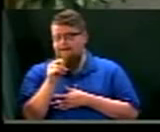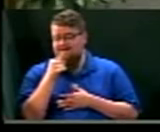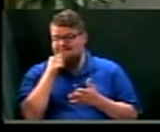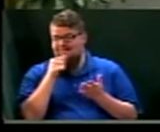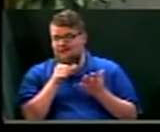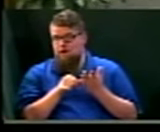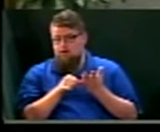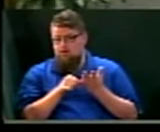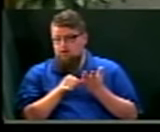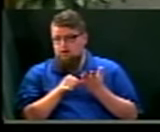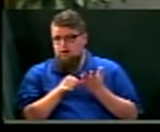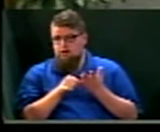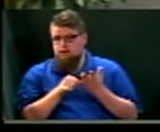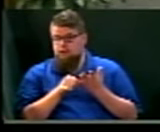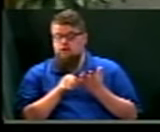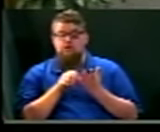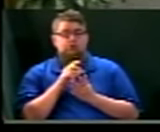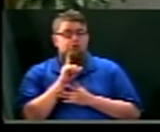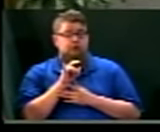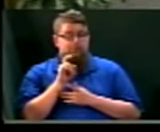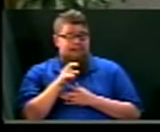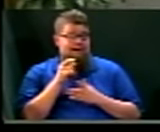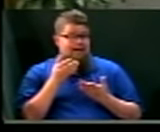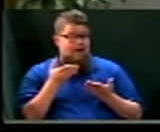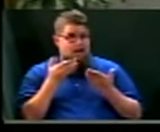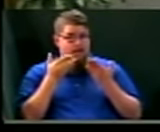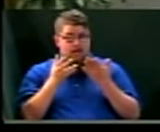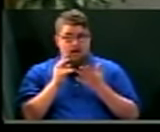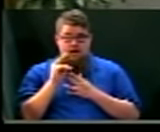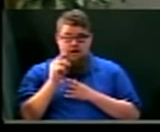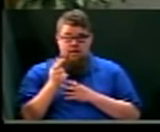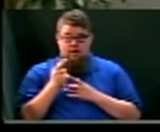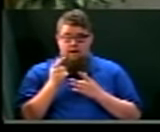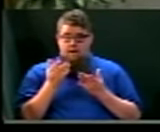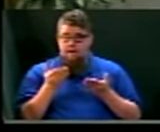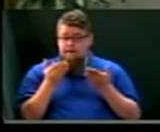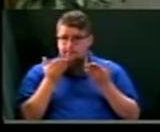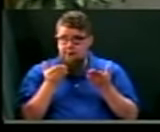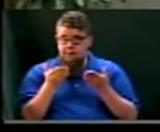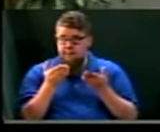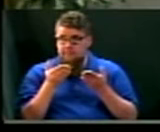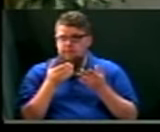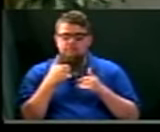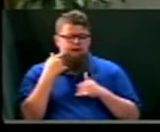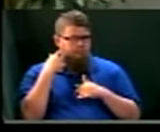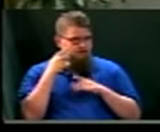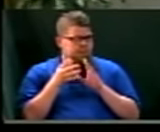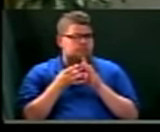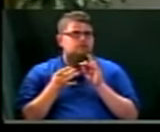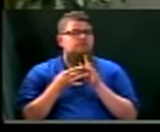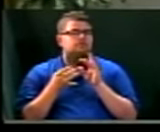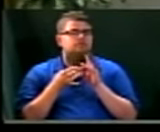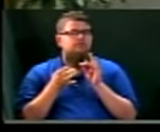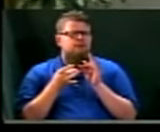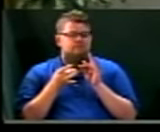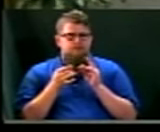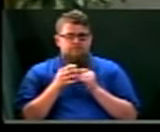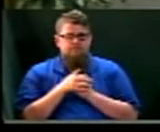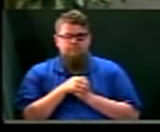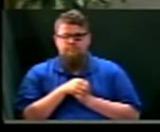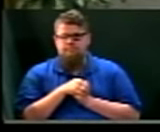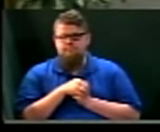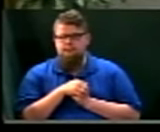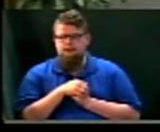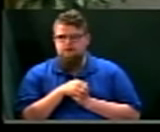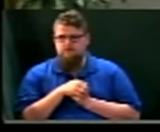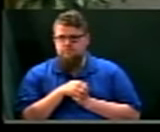another motion, or because we heard Ms. Fugit's comments, or just